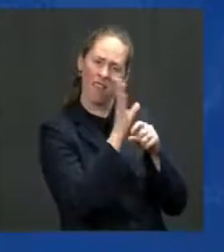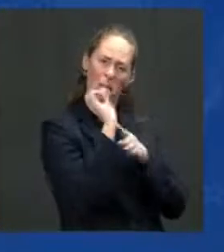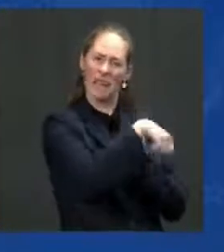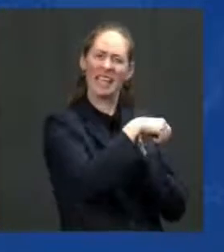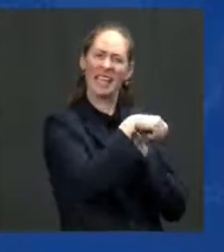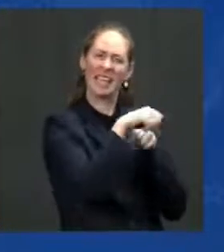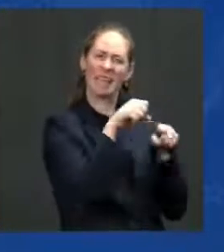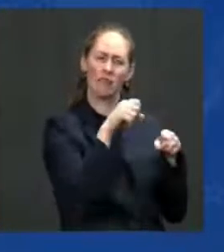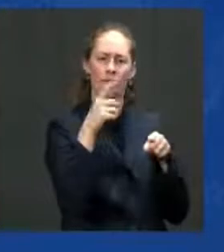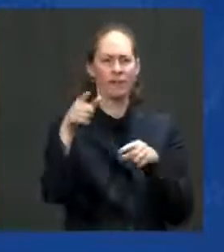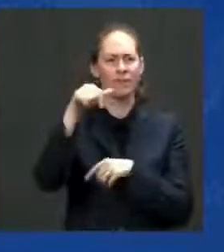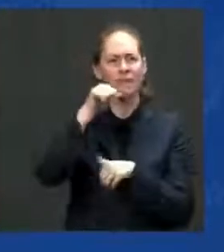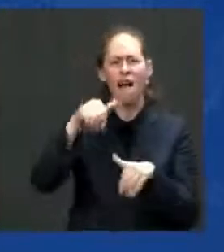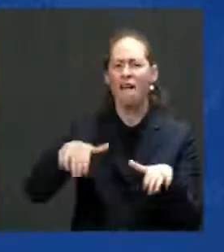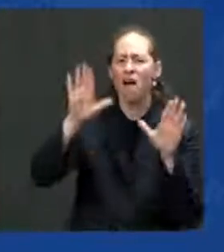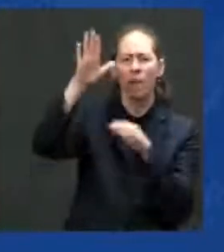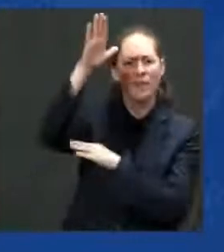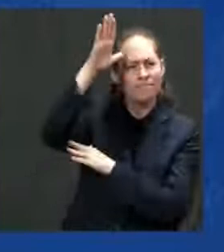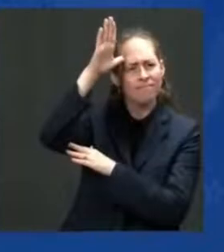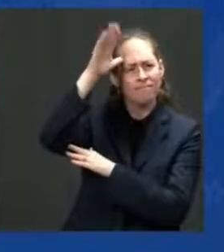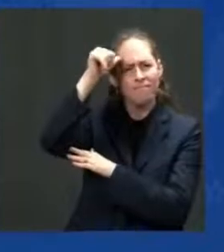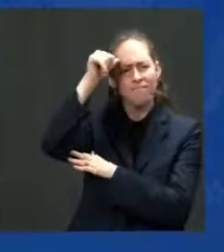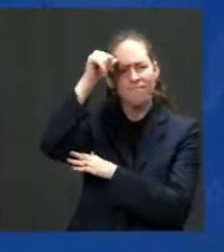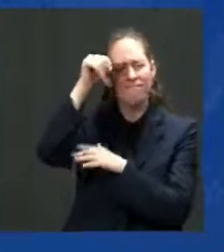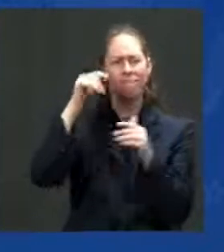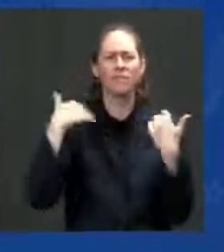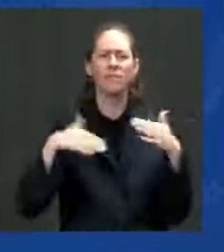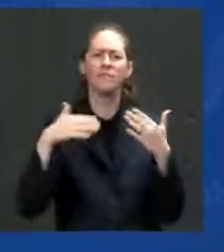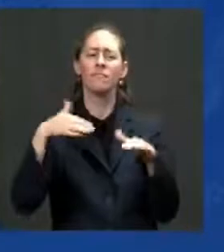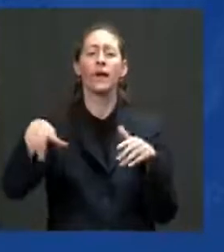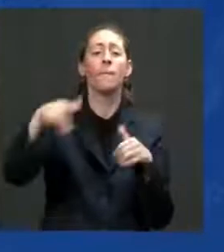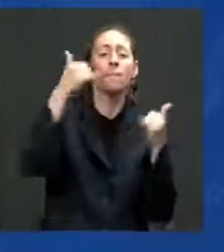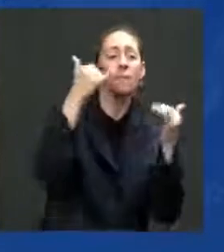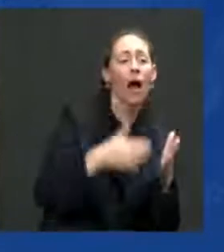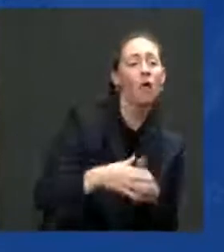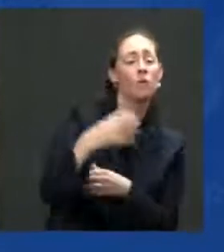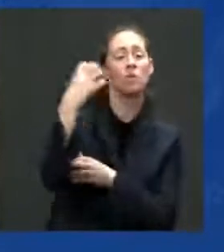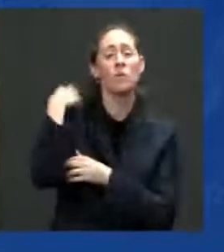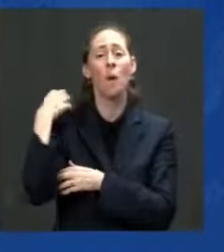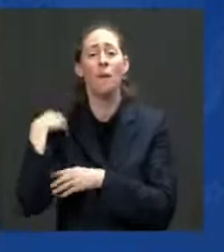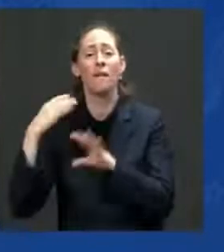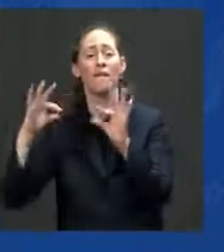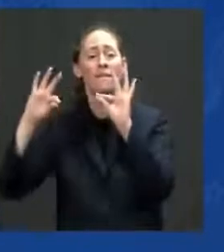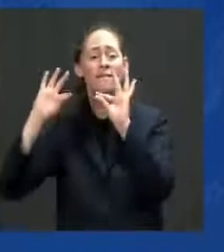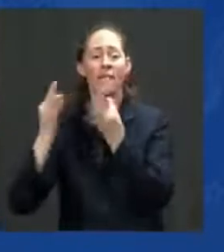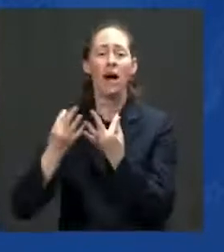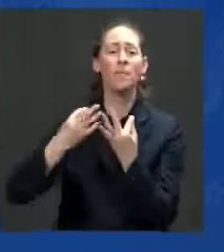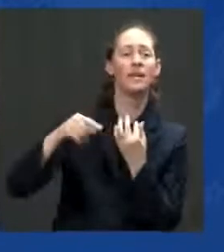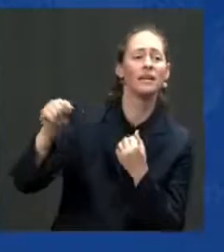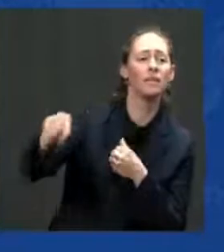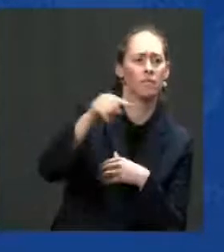than any team I've ever been around, players, coaches, your families, to make sure that we had our